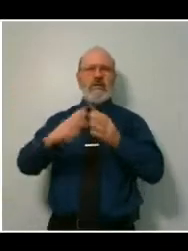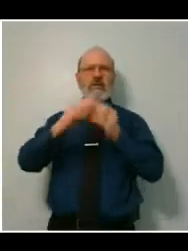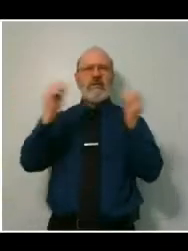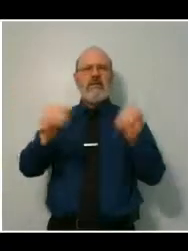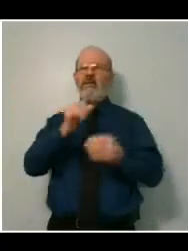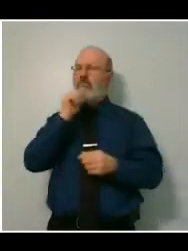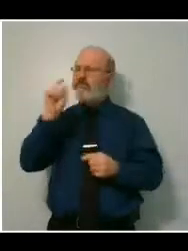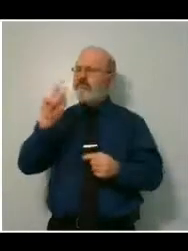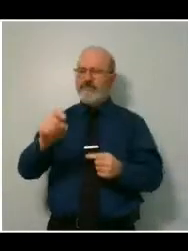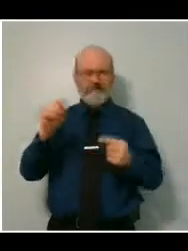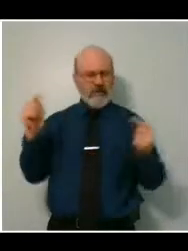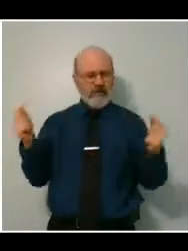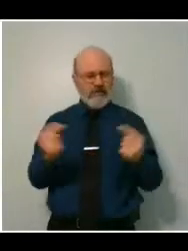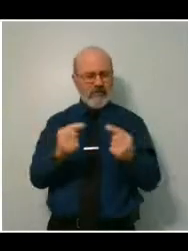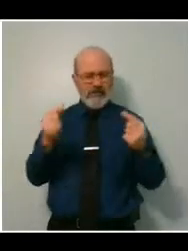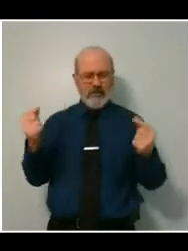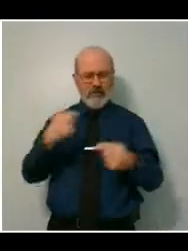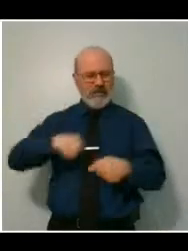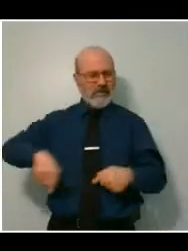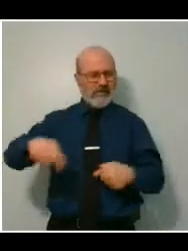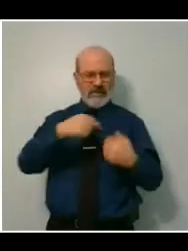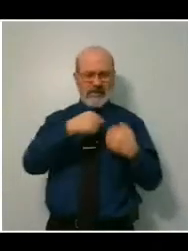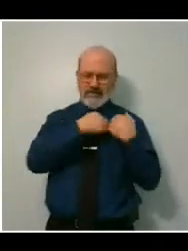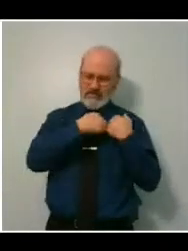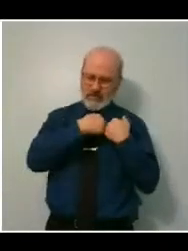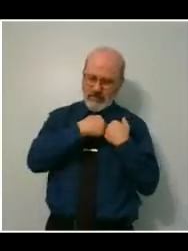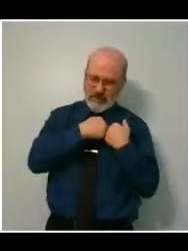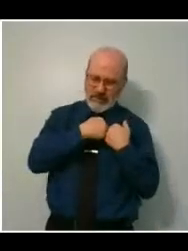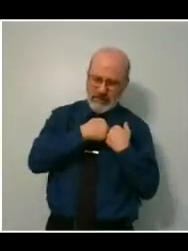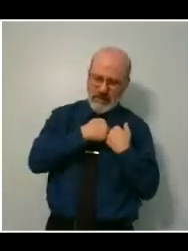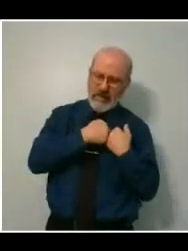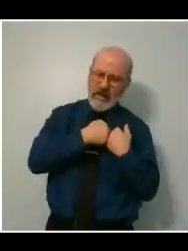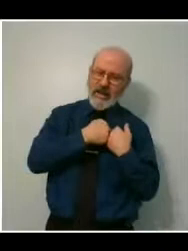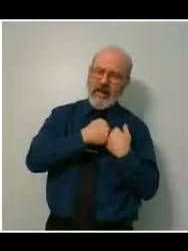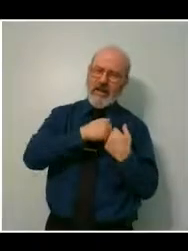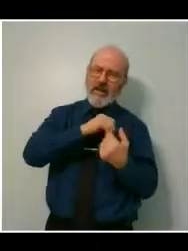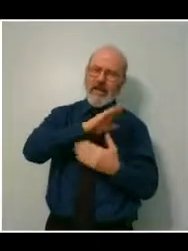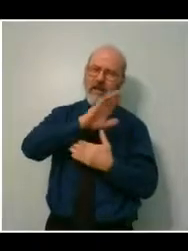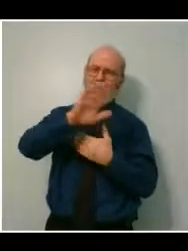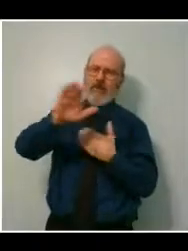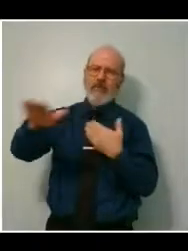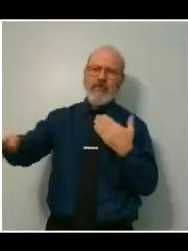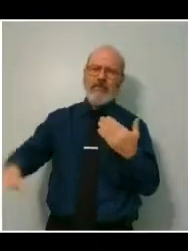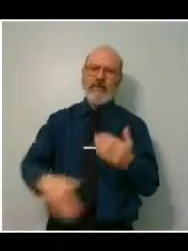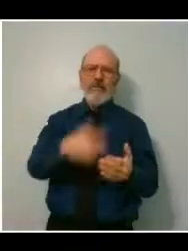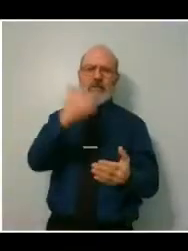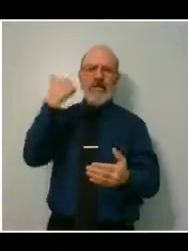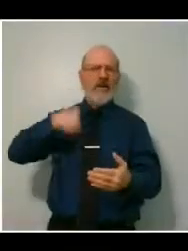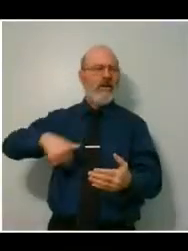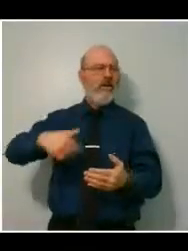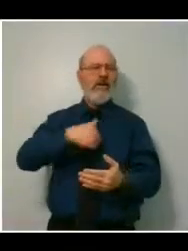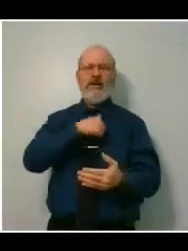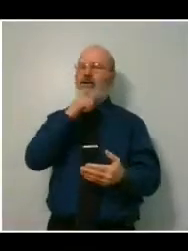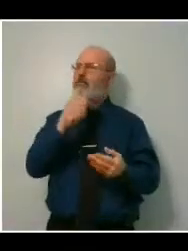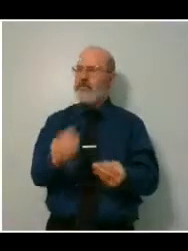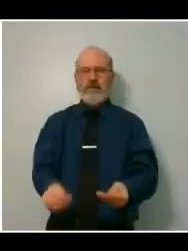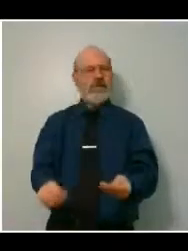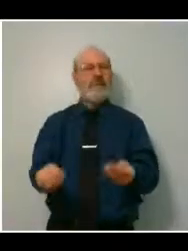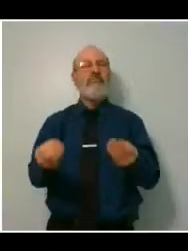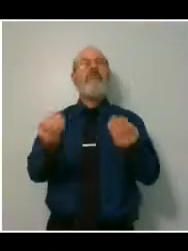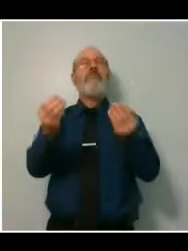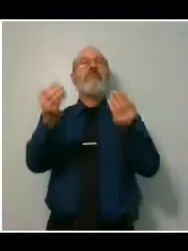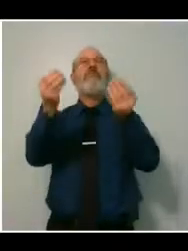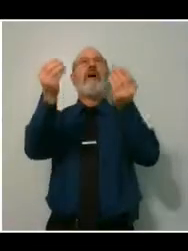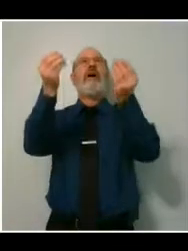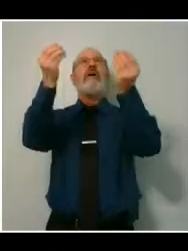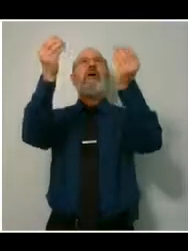forfeit. Oh, what needless pain we bear. All because we do